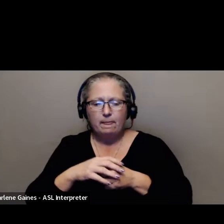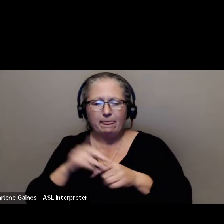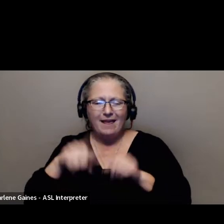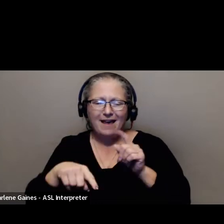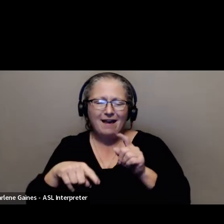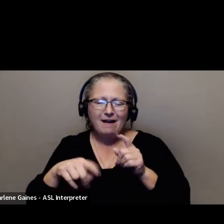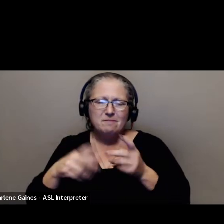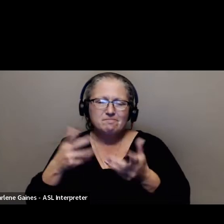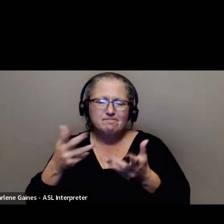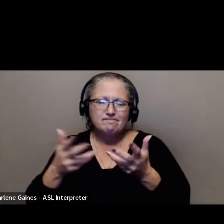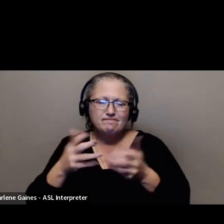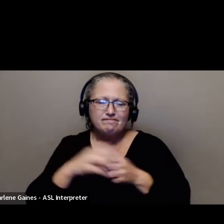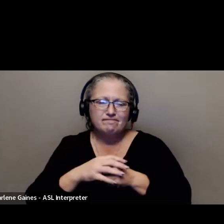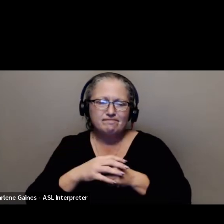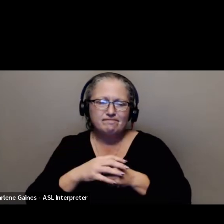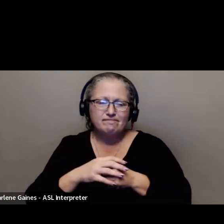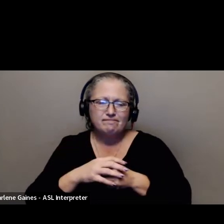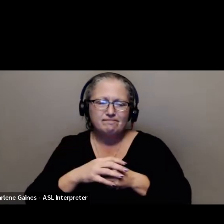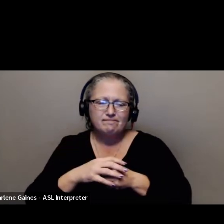fix